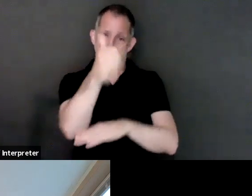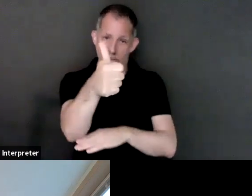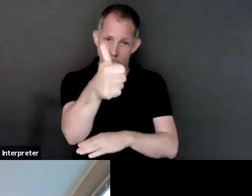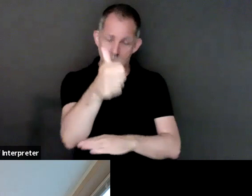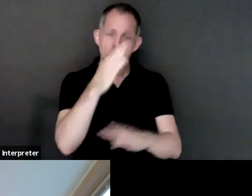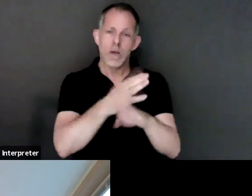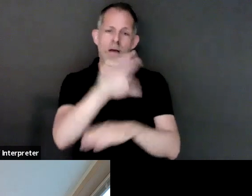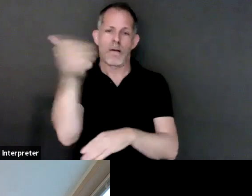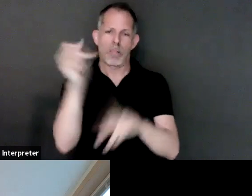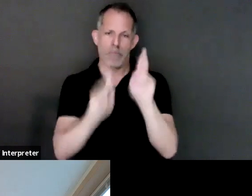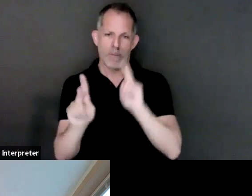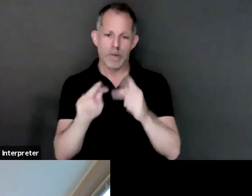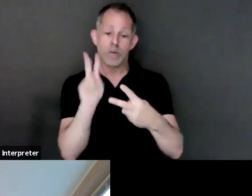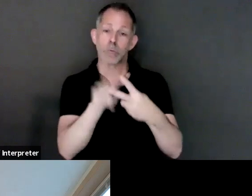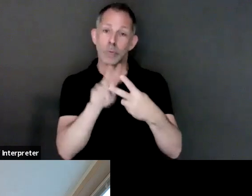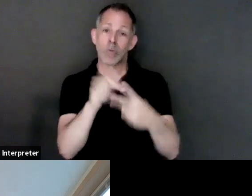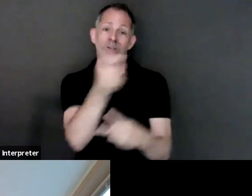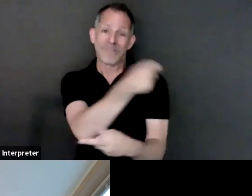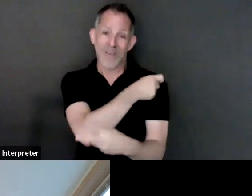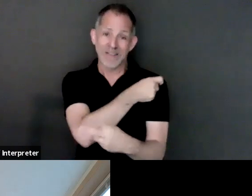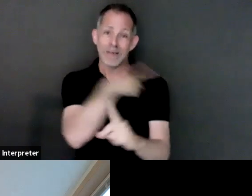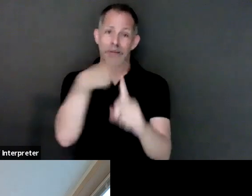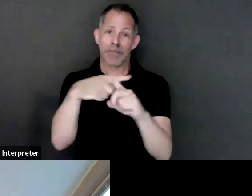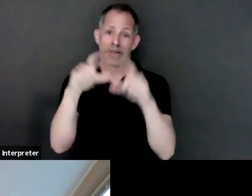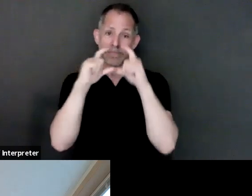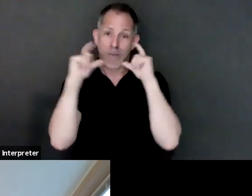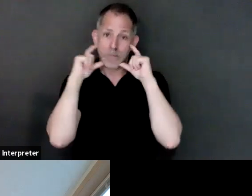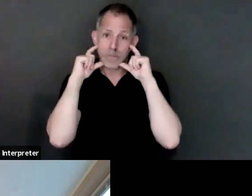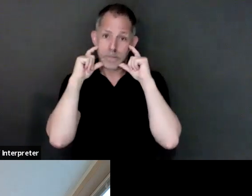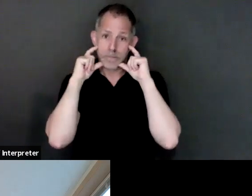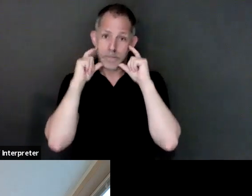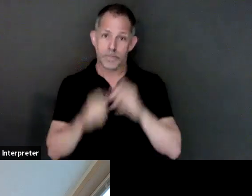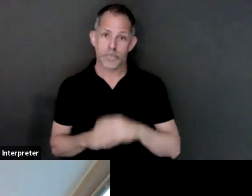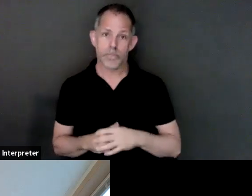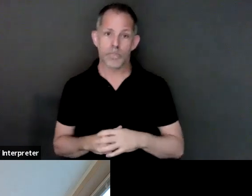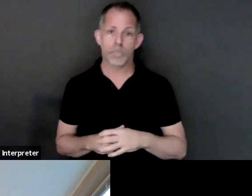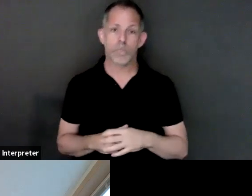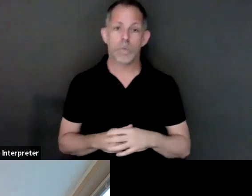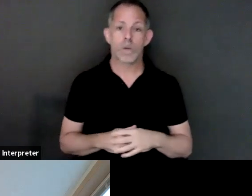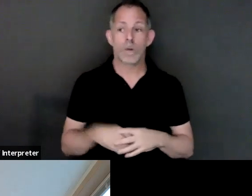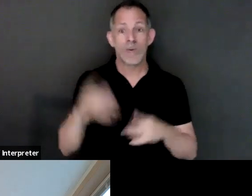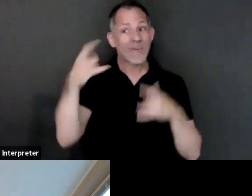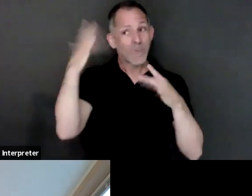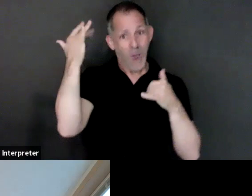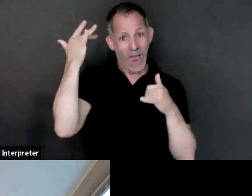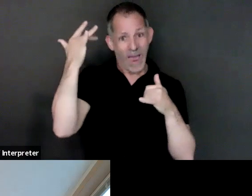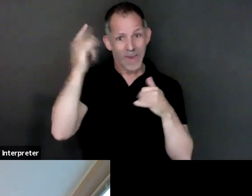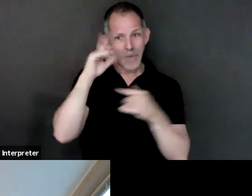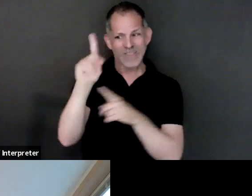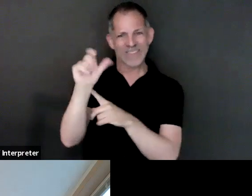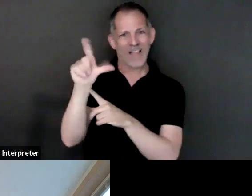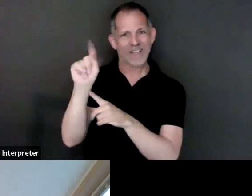more important for the Delta strain that will occasionally overcome vaccine immunity, as I've said.